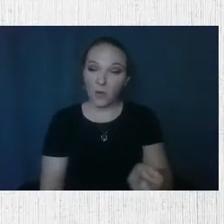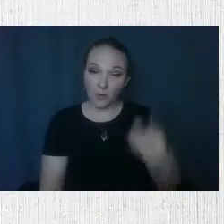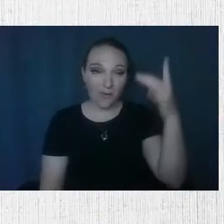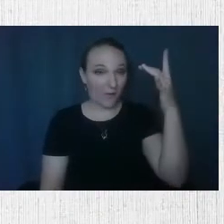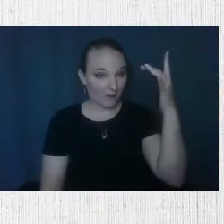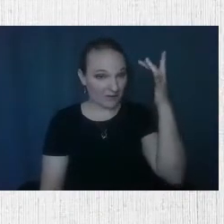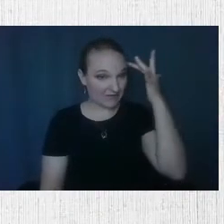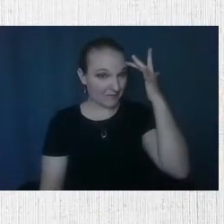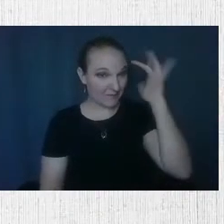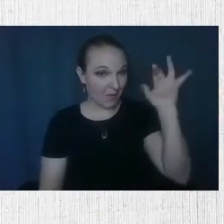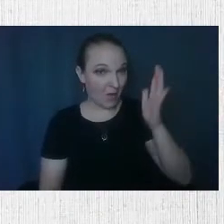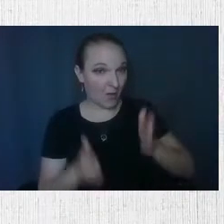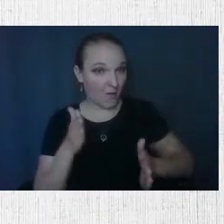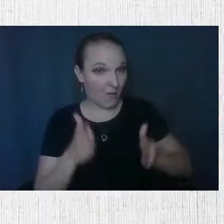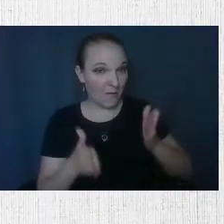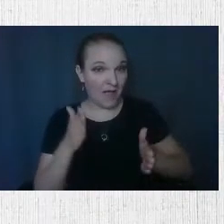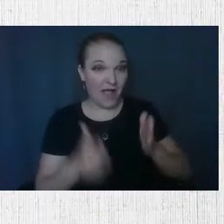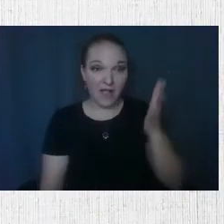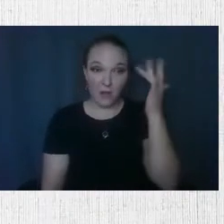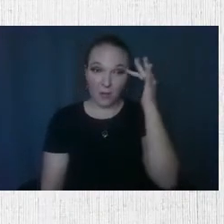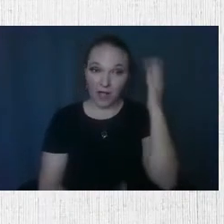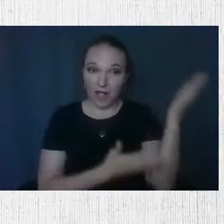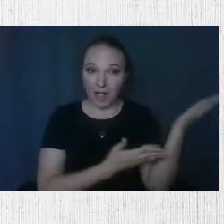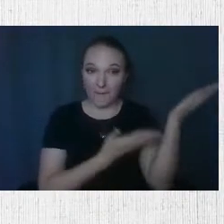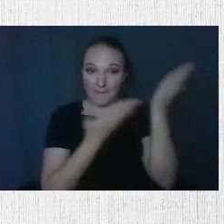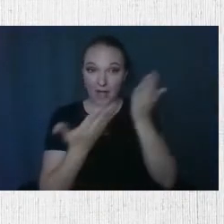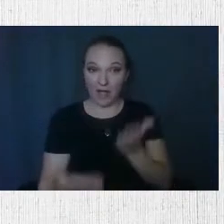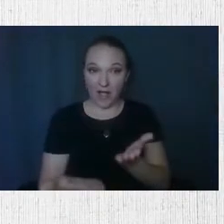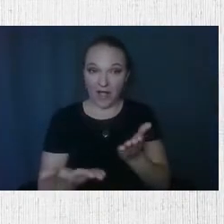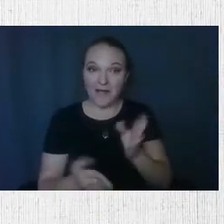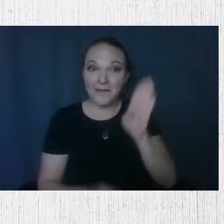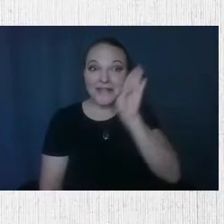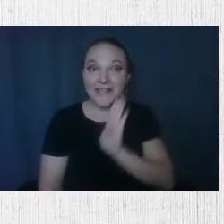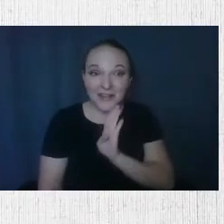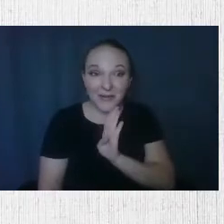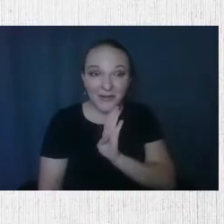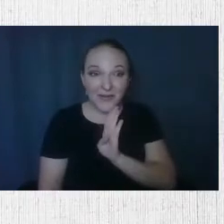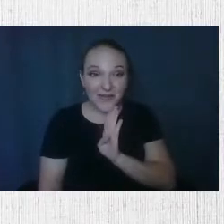device because it has brought in a beer.